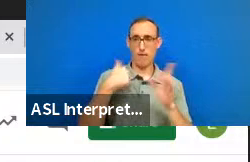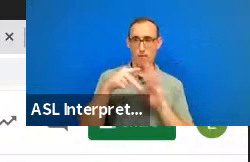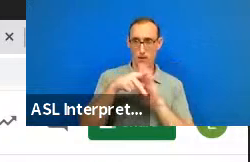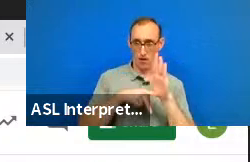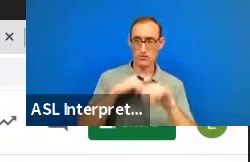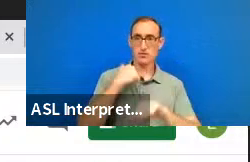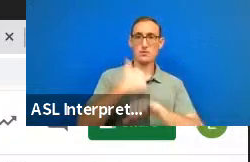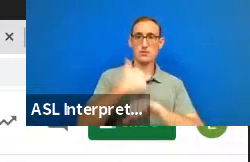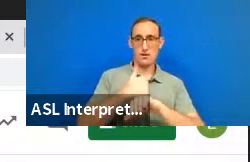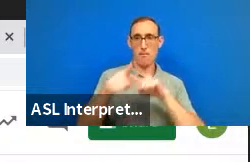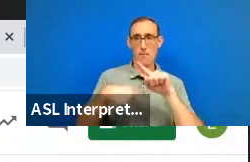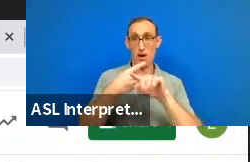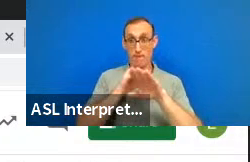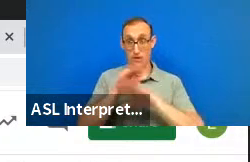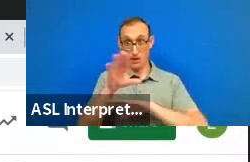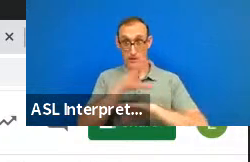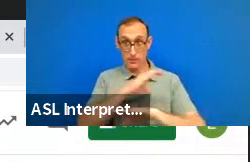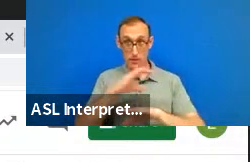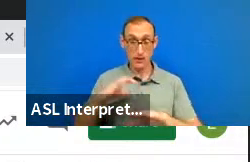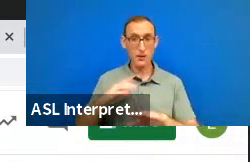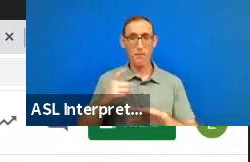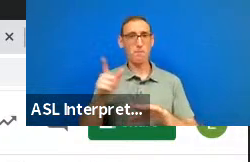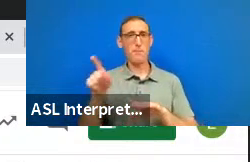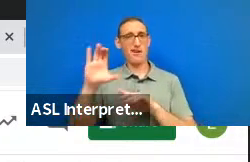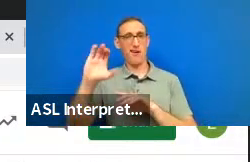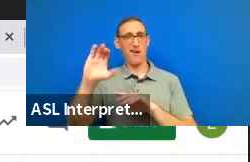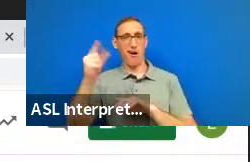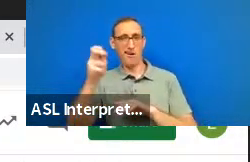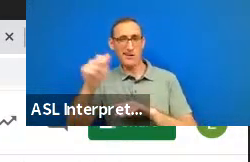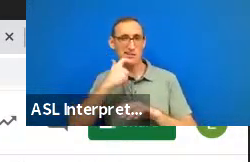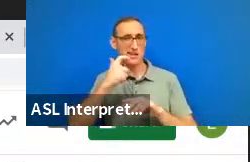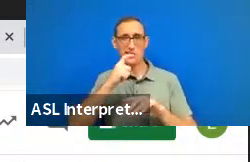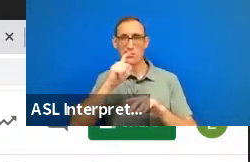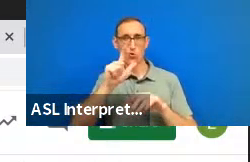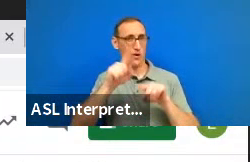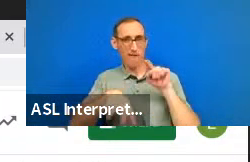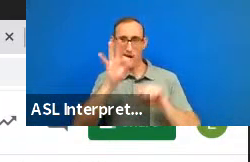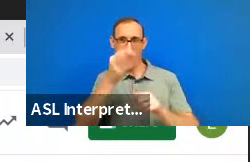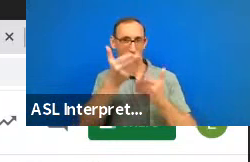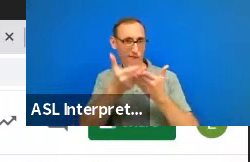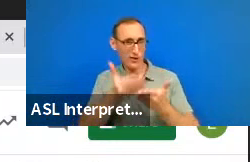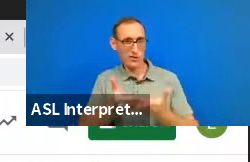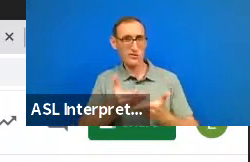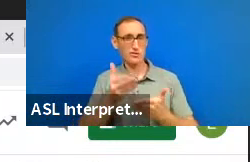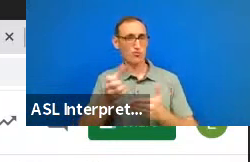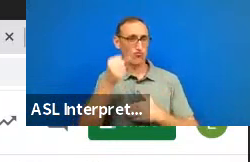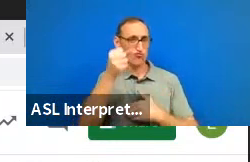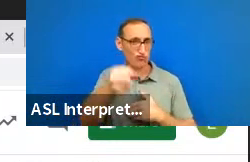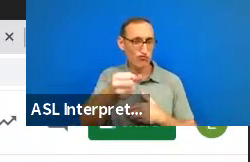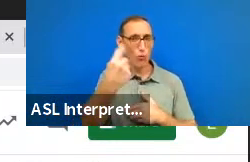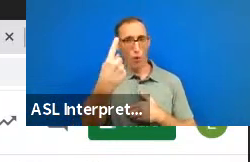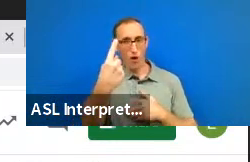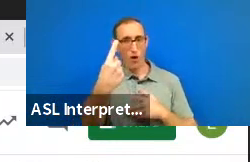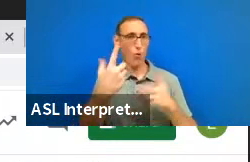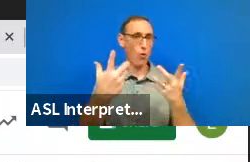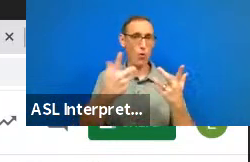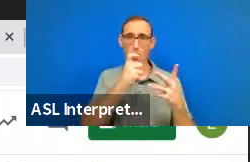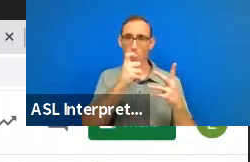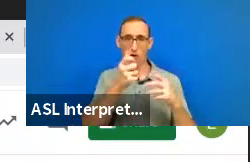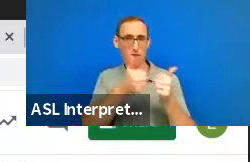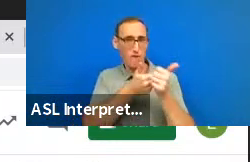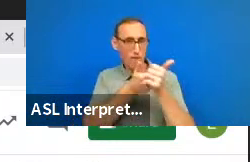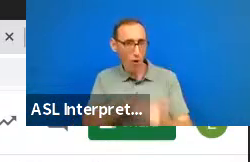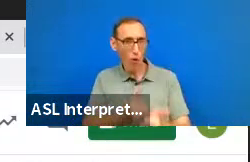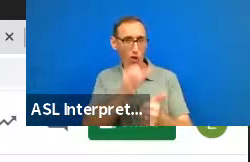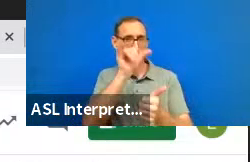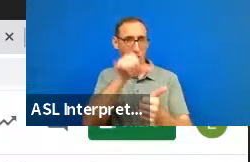found no evidence you'd ever appointed one or used that structure. That's what I read. Dr. Knox, I know